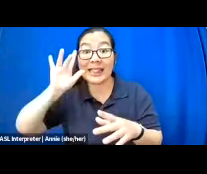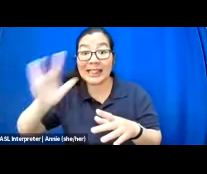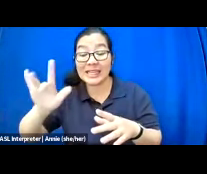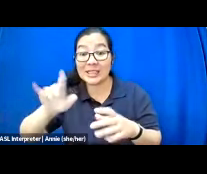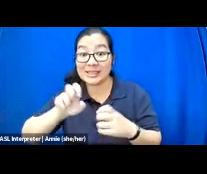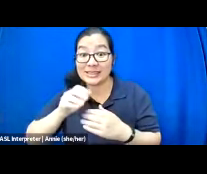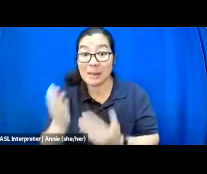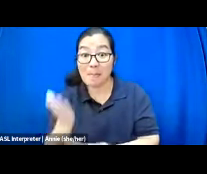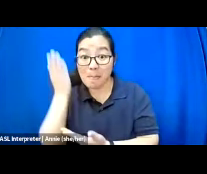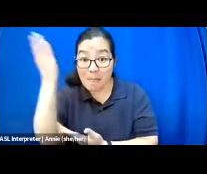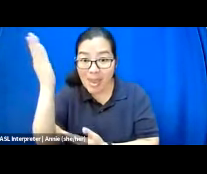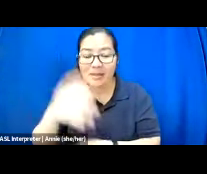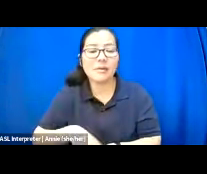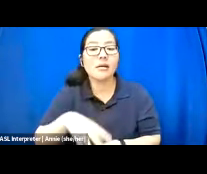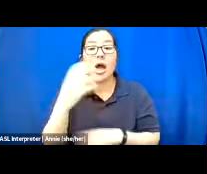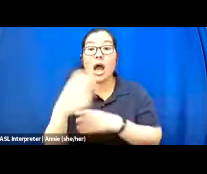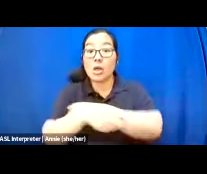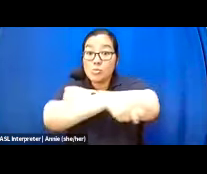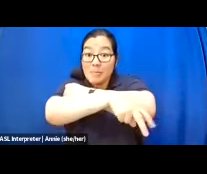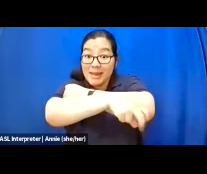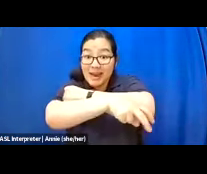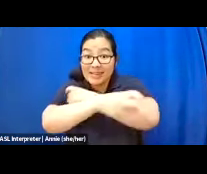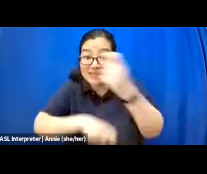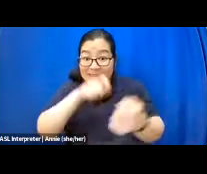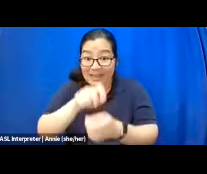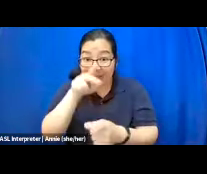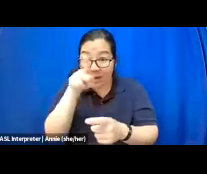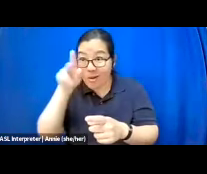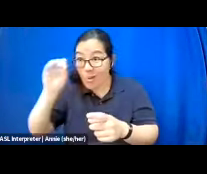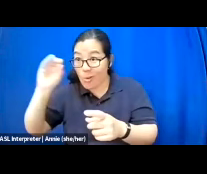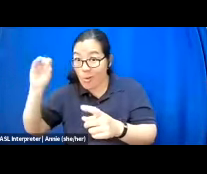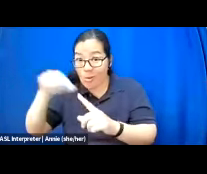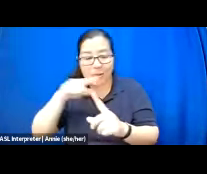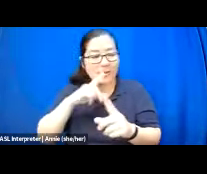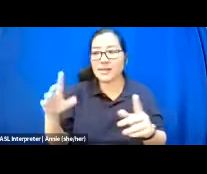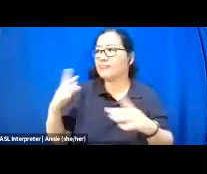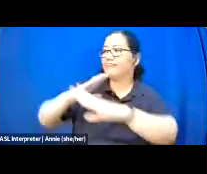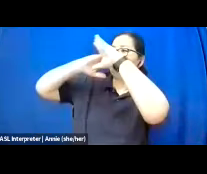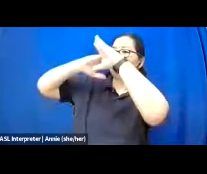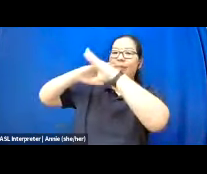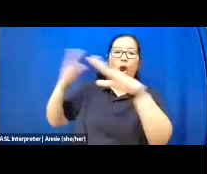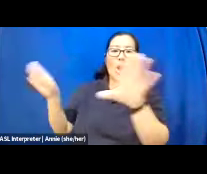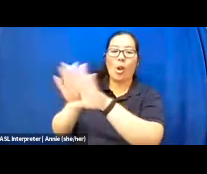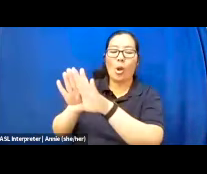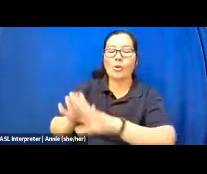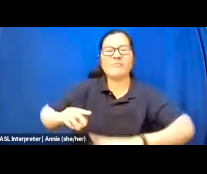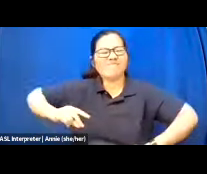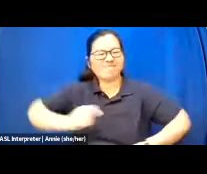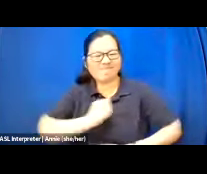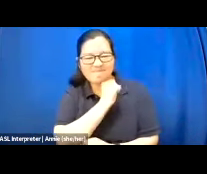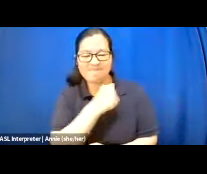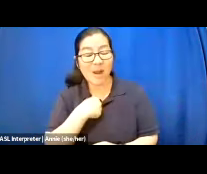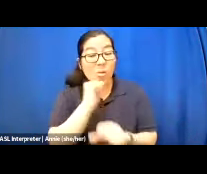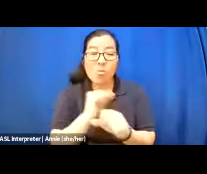And I worked all day on it on Saturday. It's like, oh Lord. And now I'm hoping they